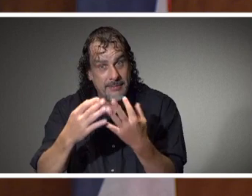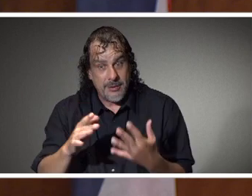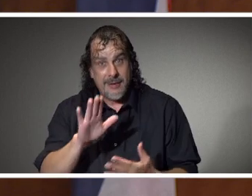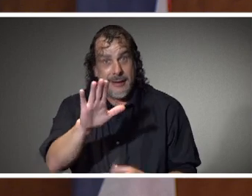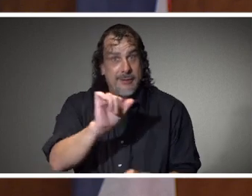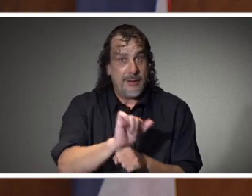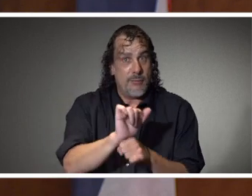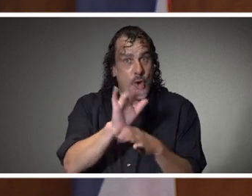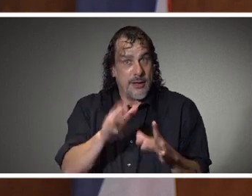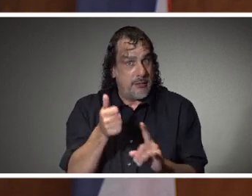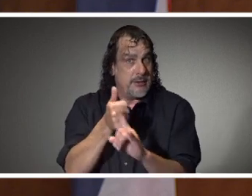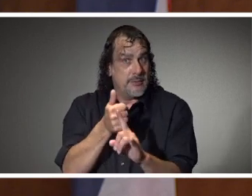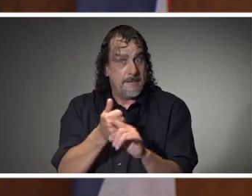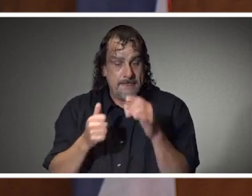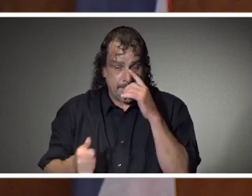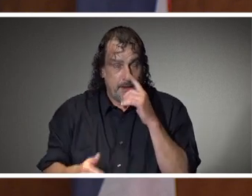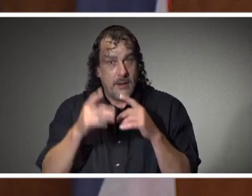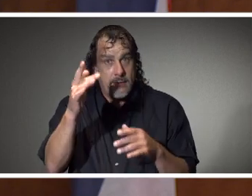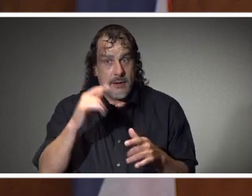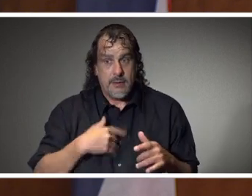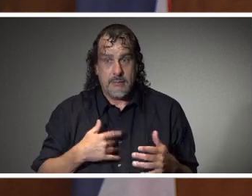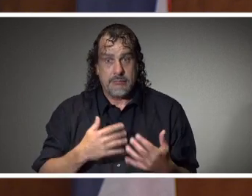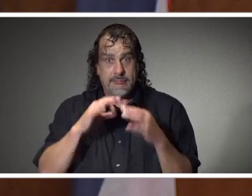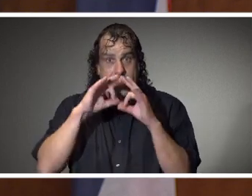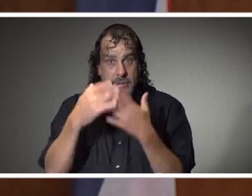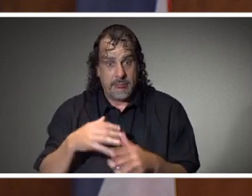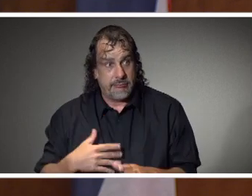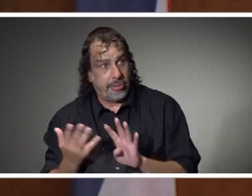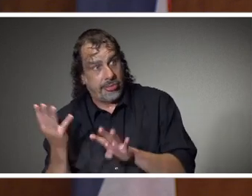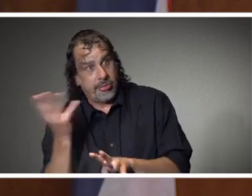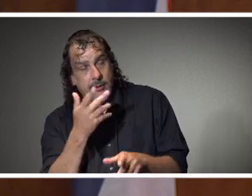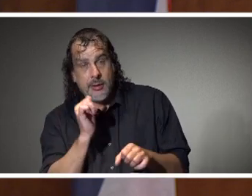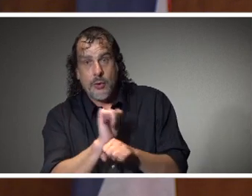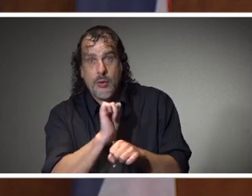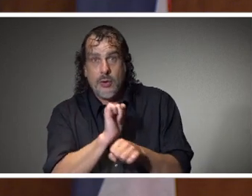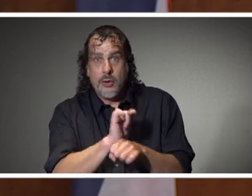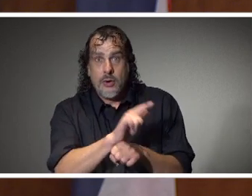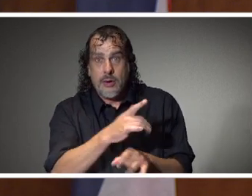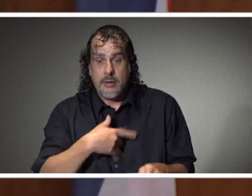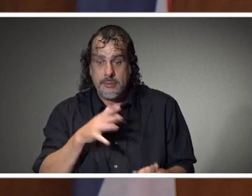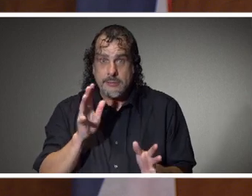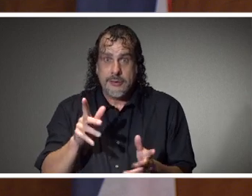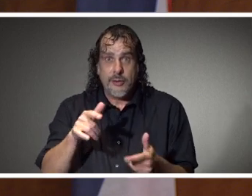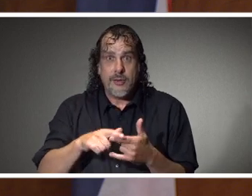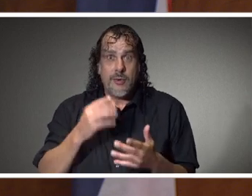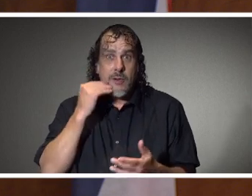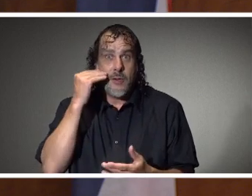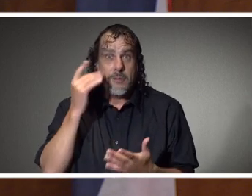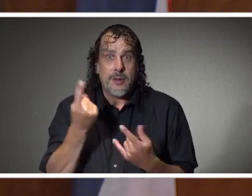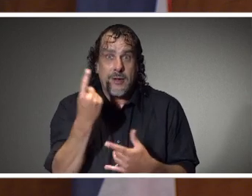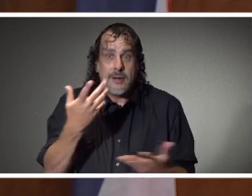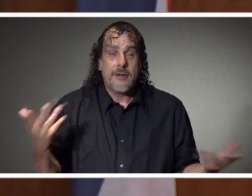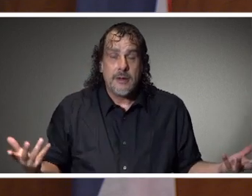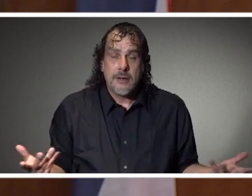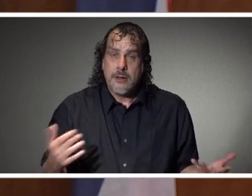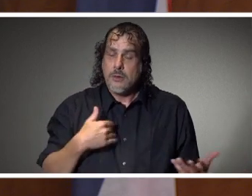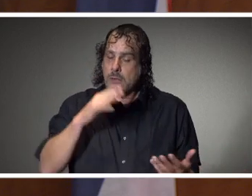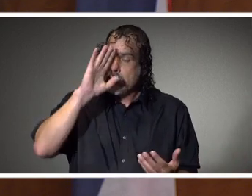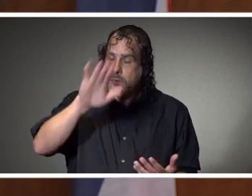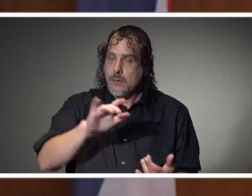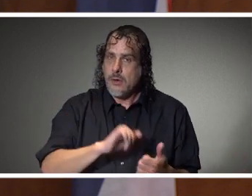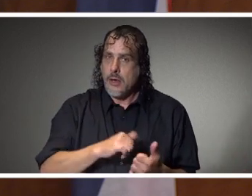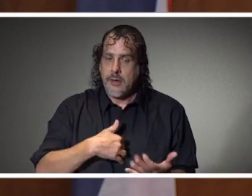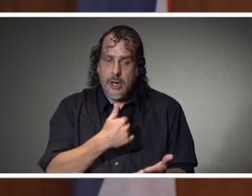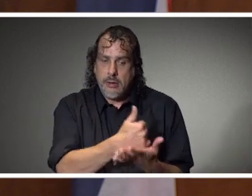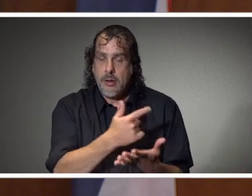I know that your loved ones have been gone because they're standing up to do what's right to help their friends and their neighbors throughout our state. And I